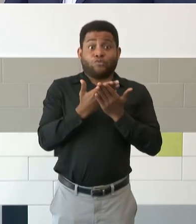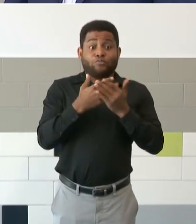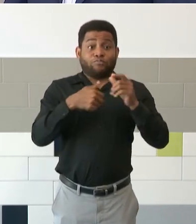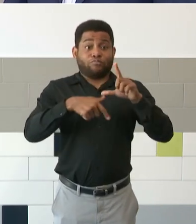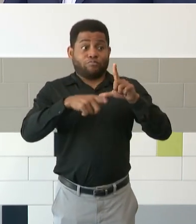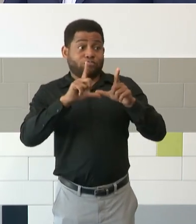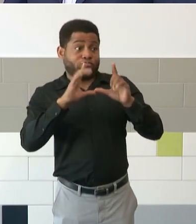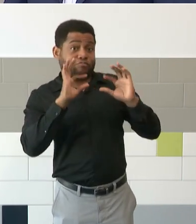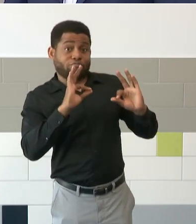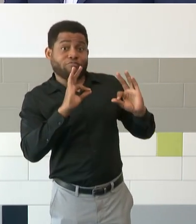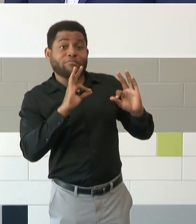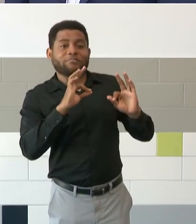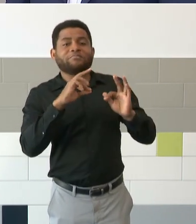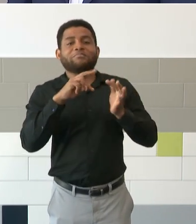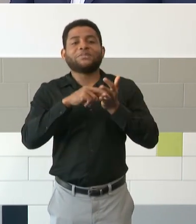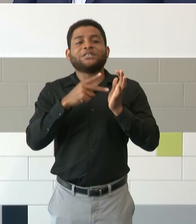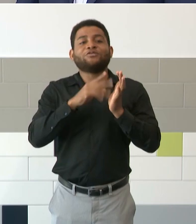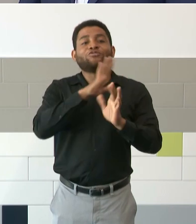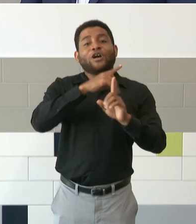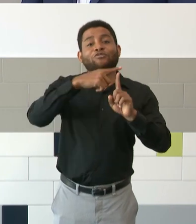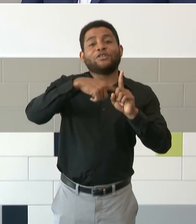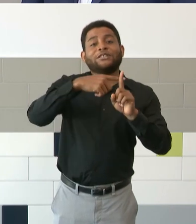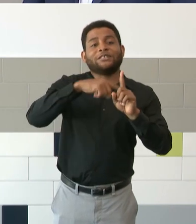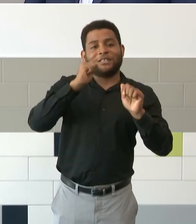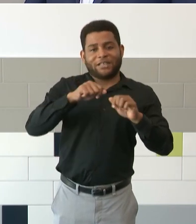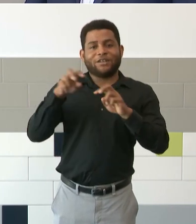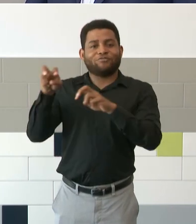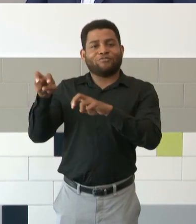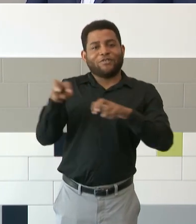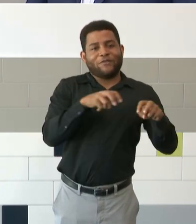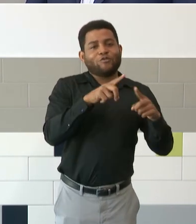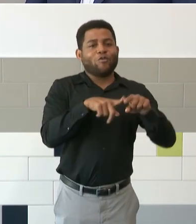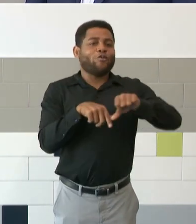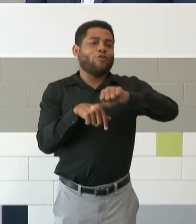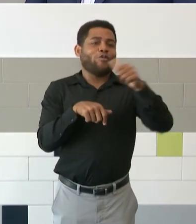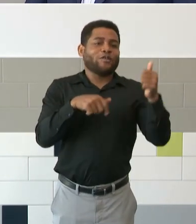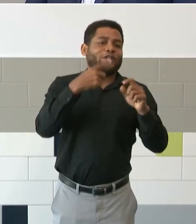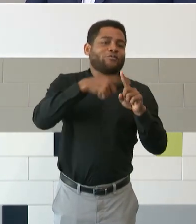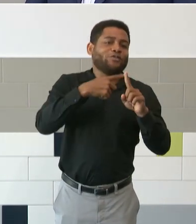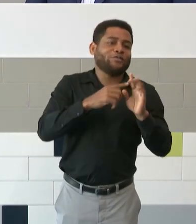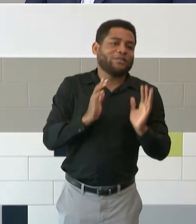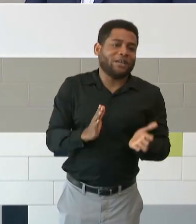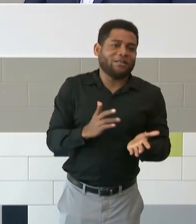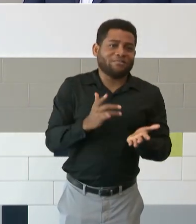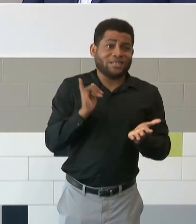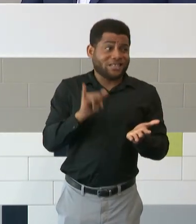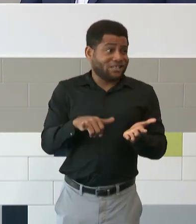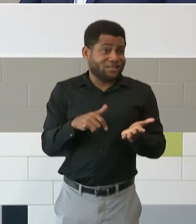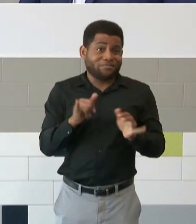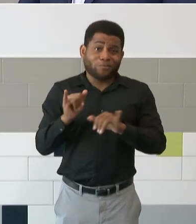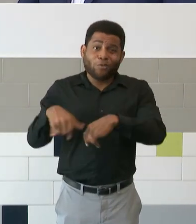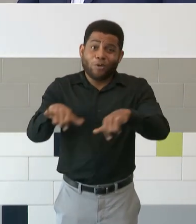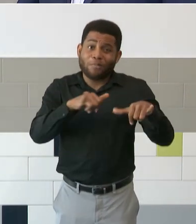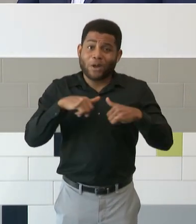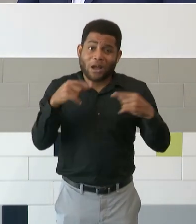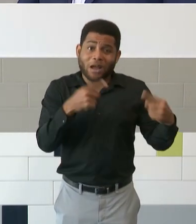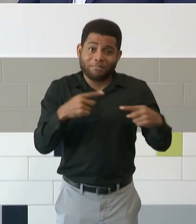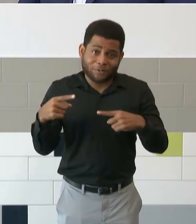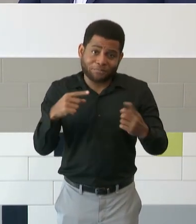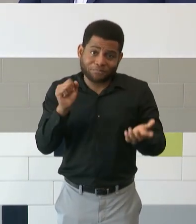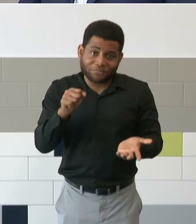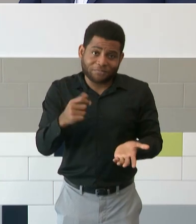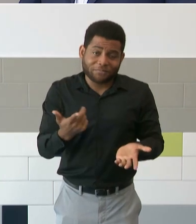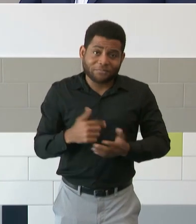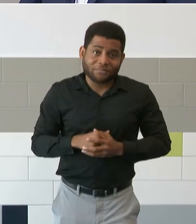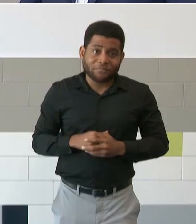to another tenant. We do this all the time in city government. In this particular case, we are unclear what action the charter